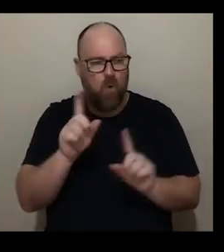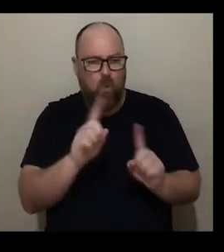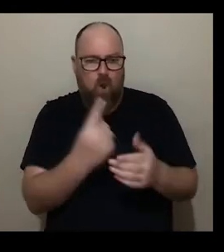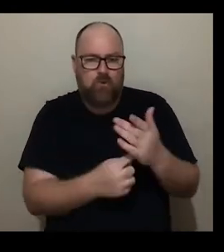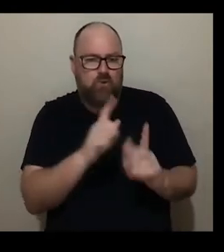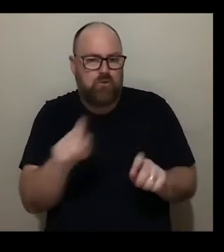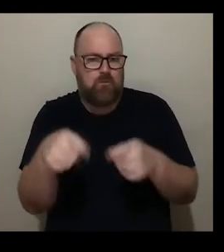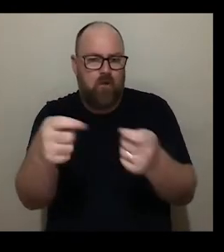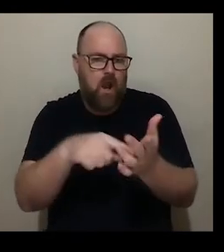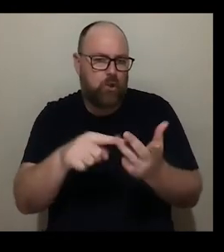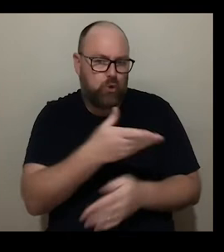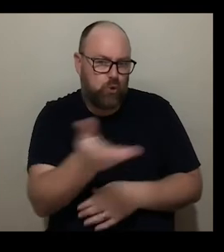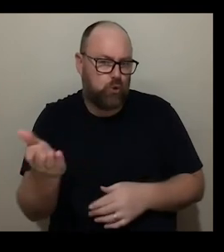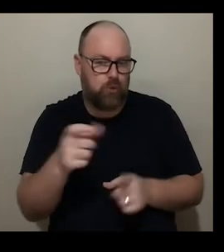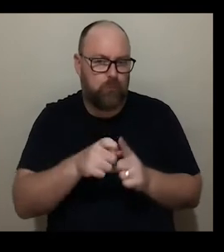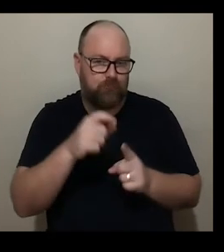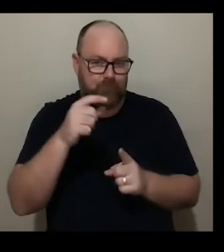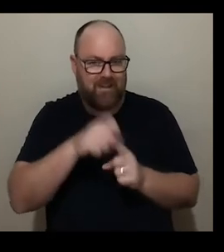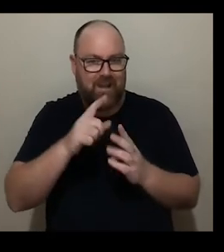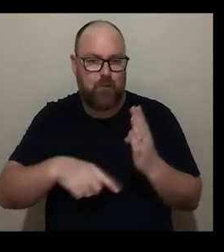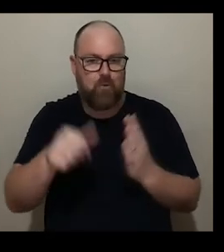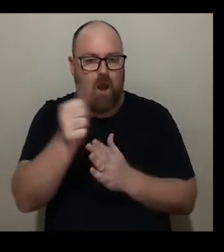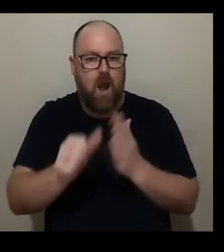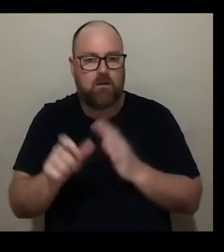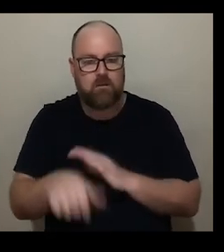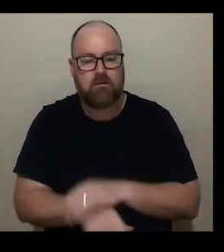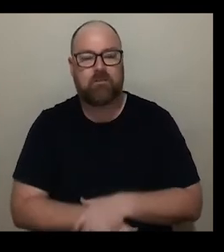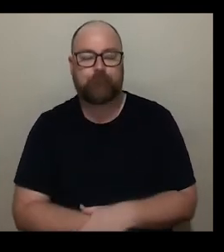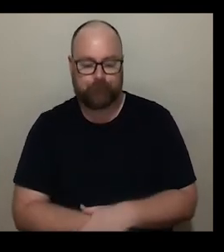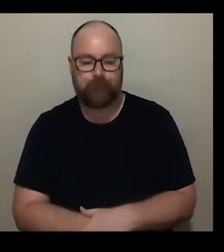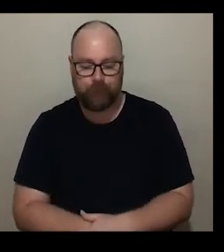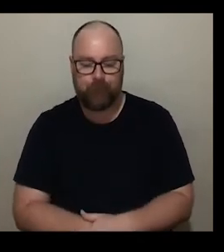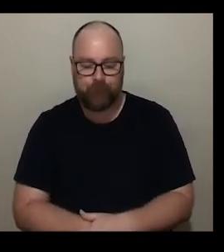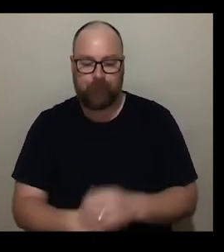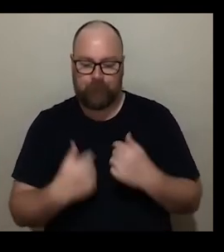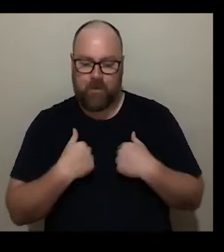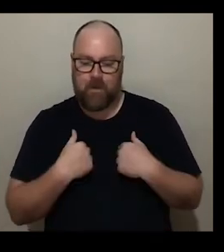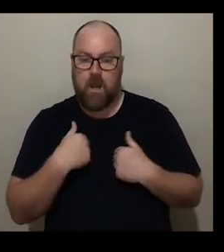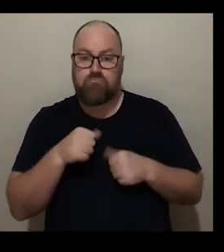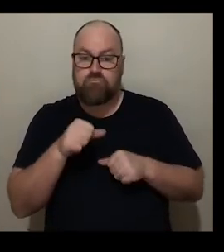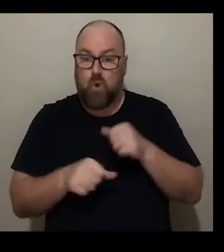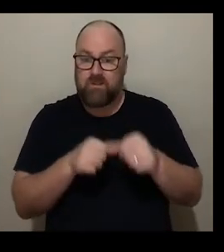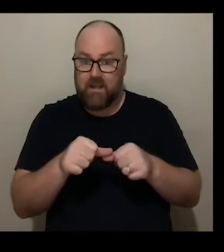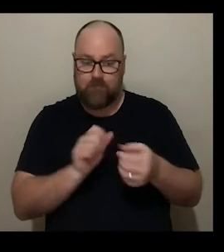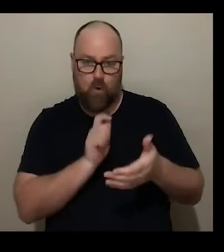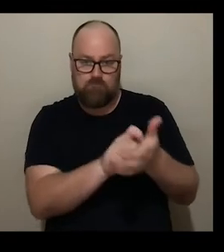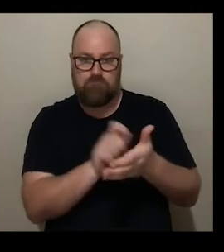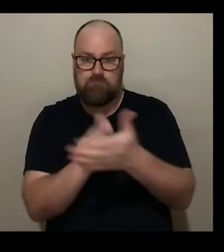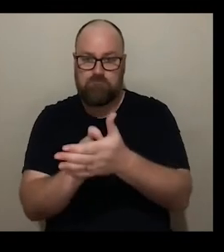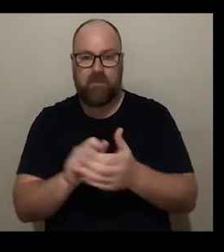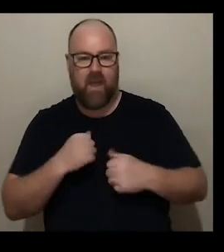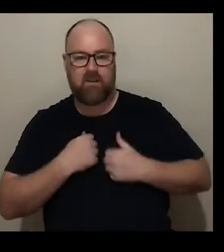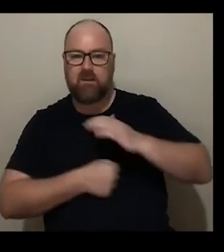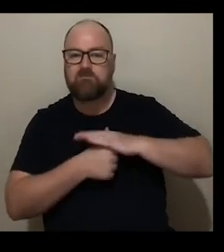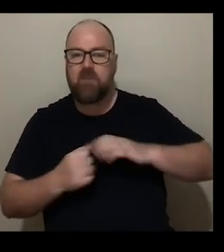with disability so our commissioning process is kind of the foundation of our work and i think